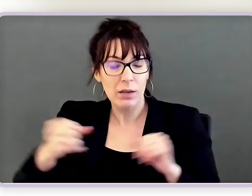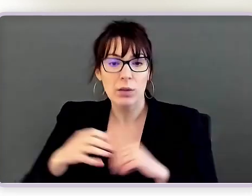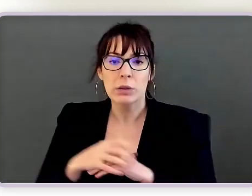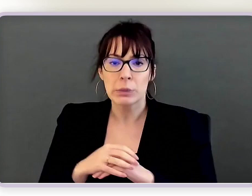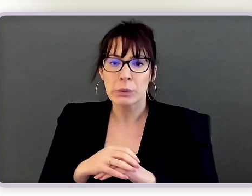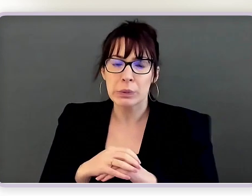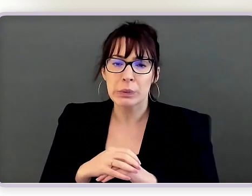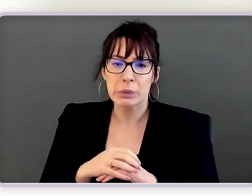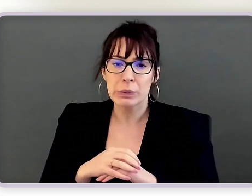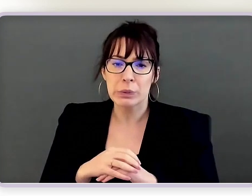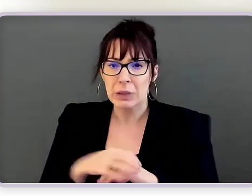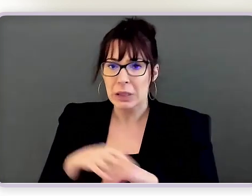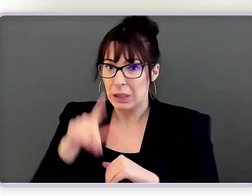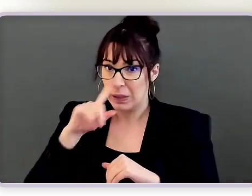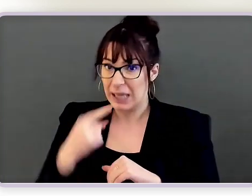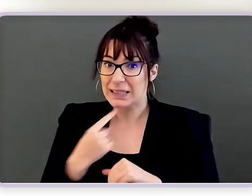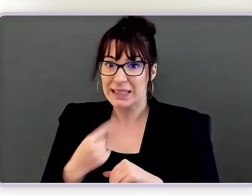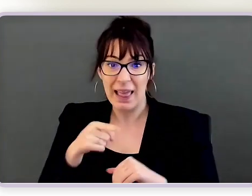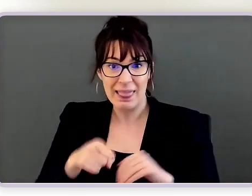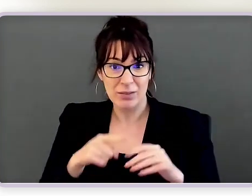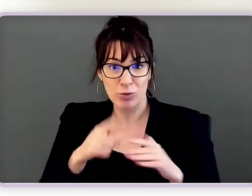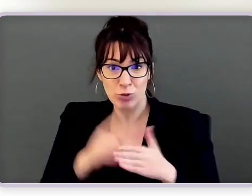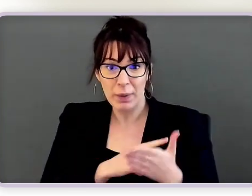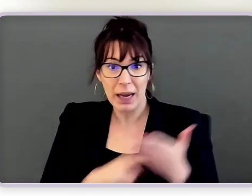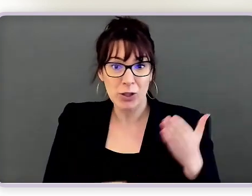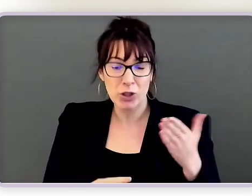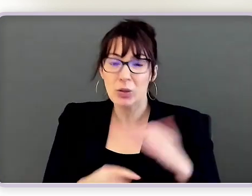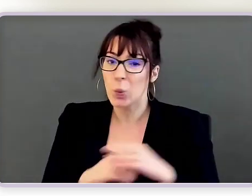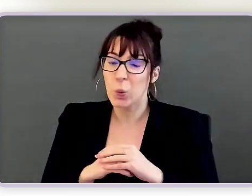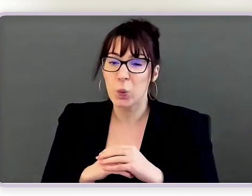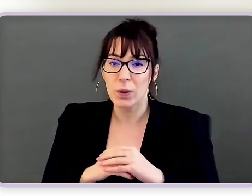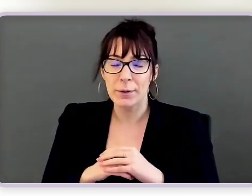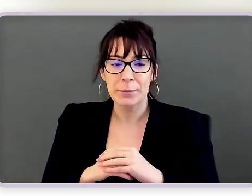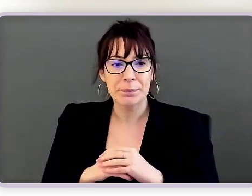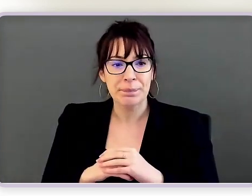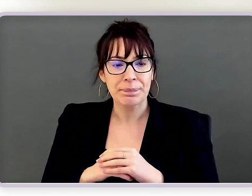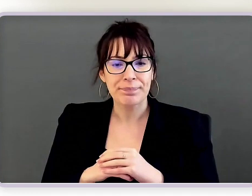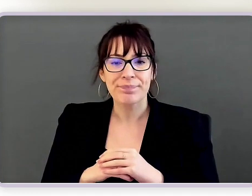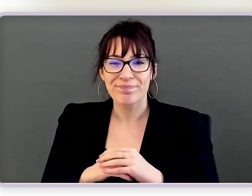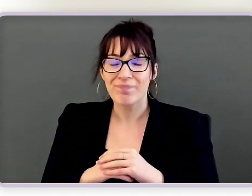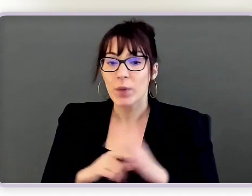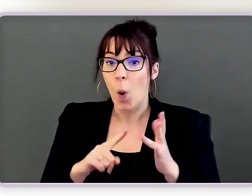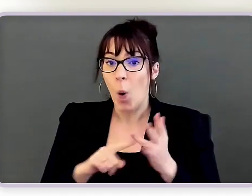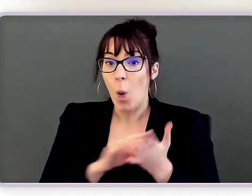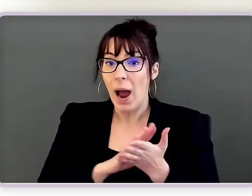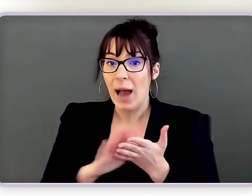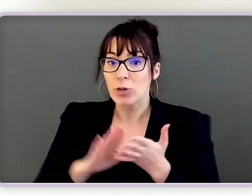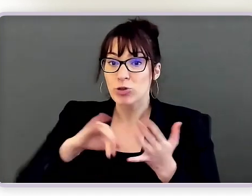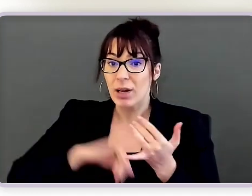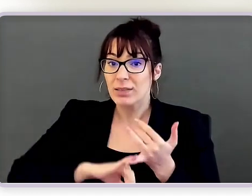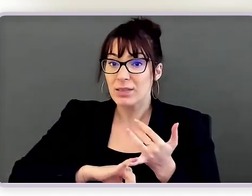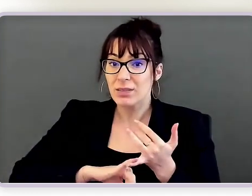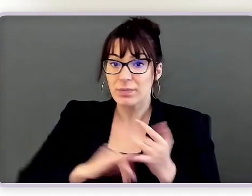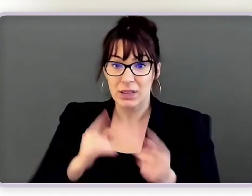to assist them. There's also occupational health and safety reasons that might trump